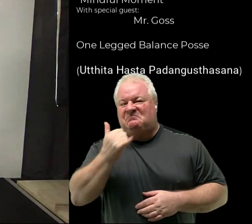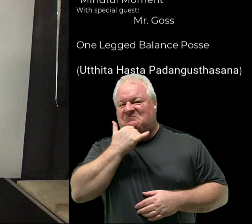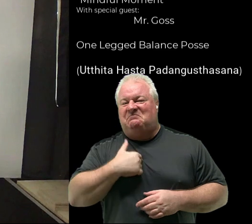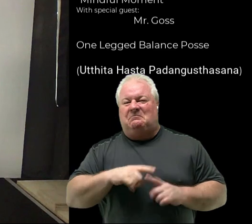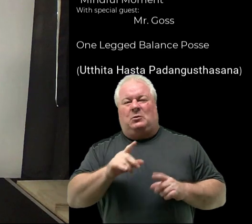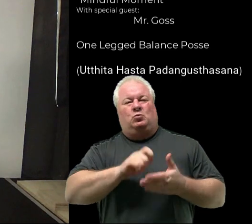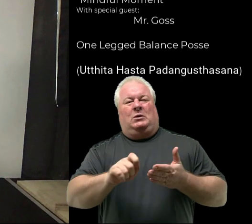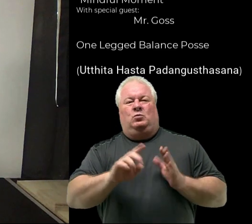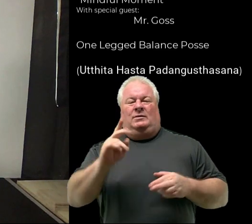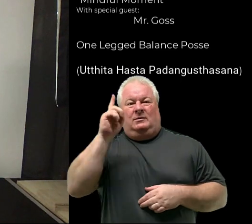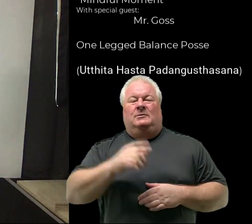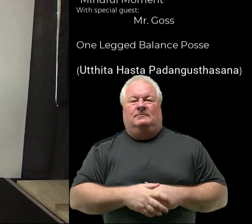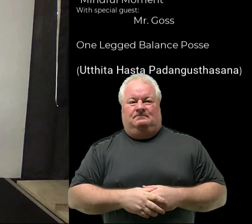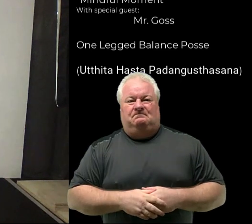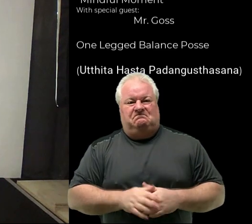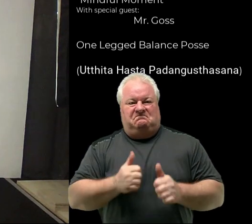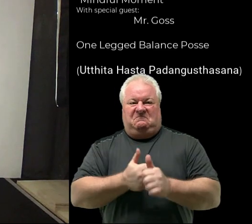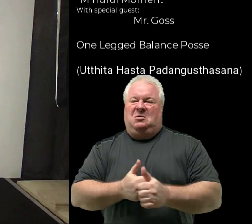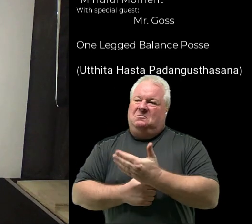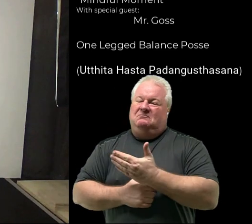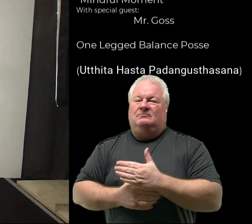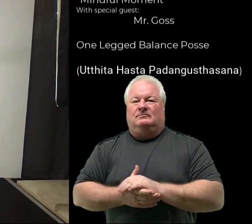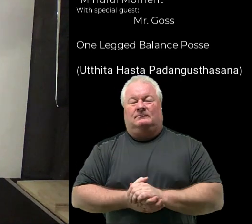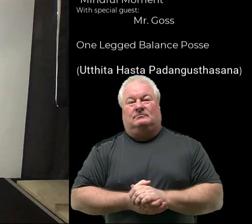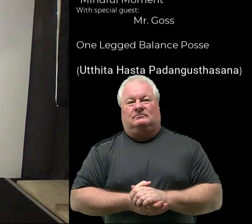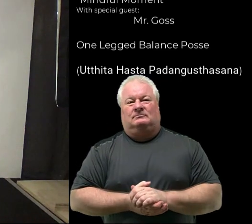Take your hand back to your hip. Lower your leg.